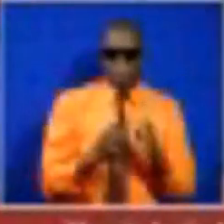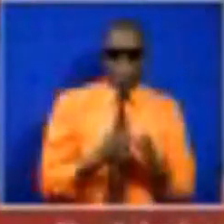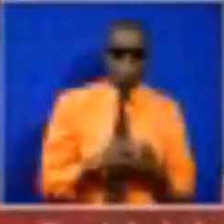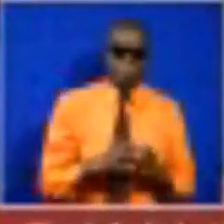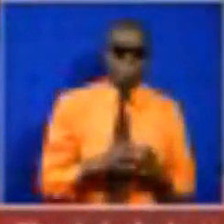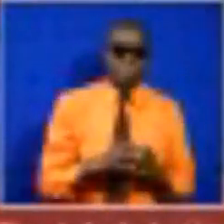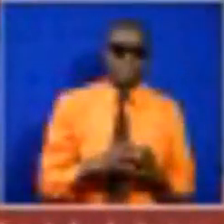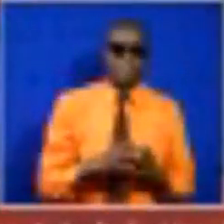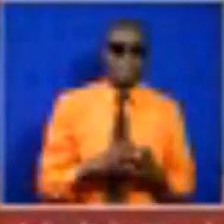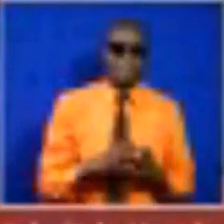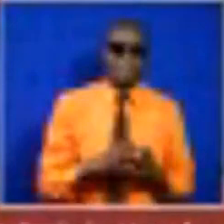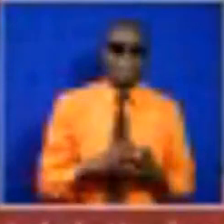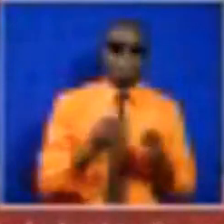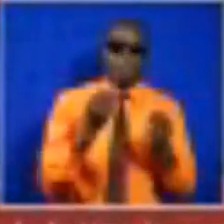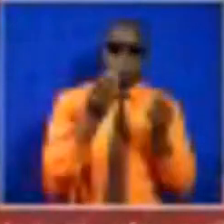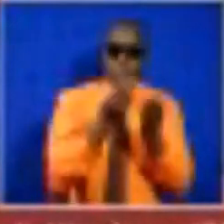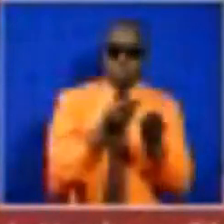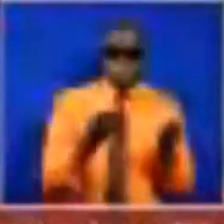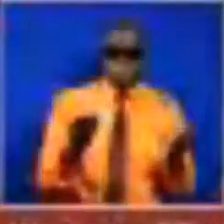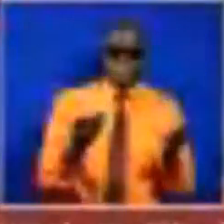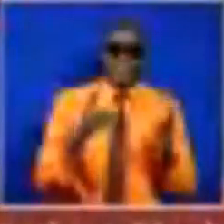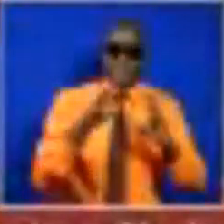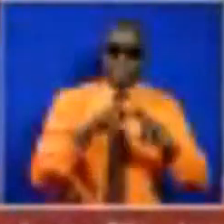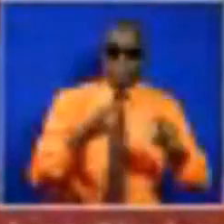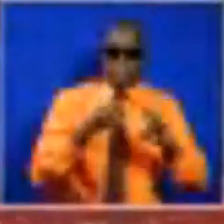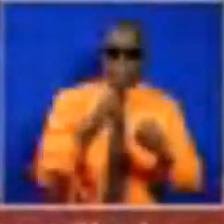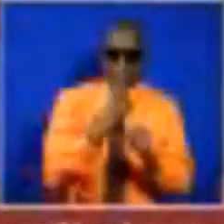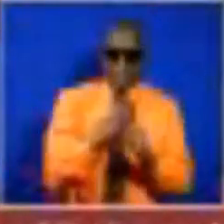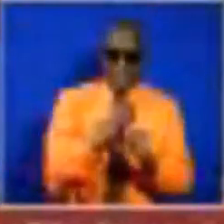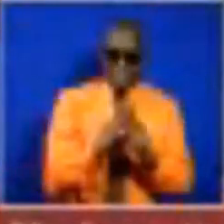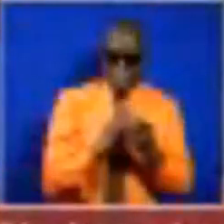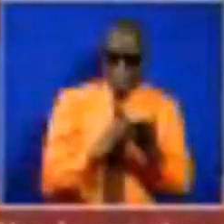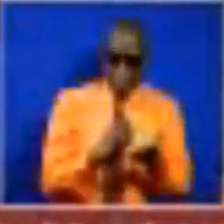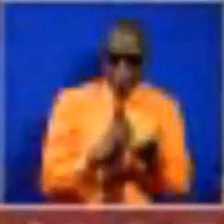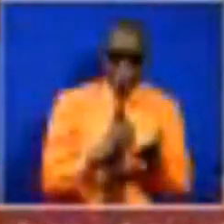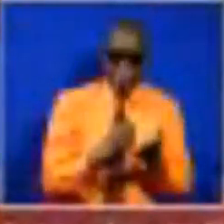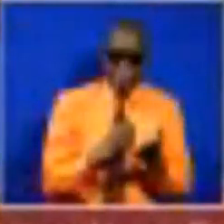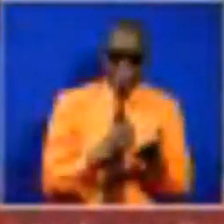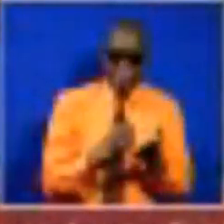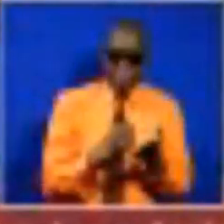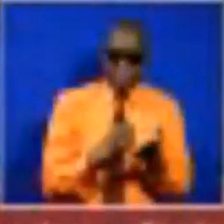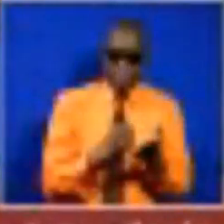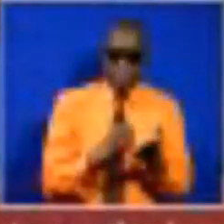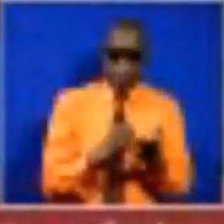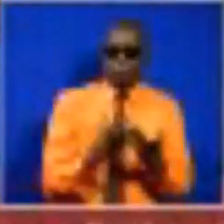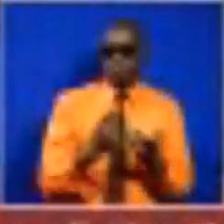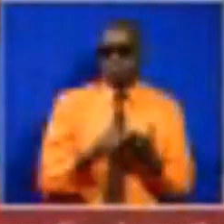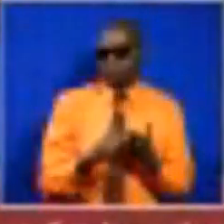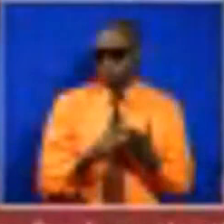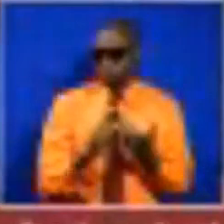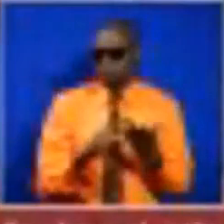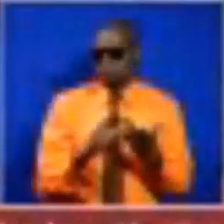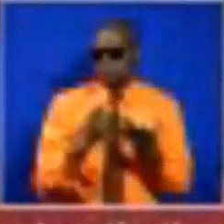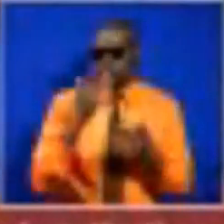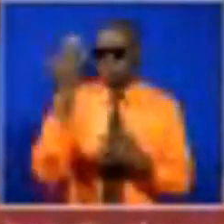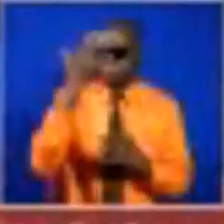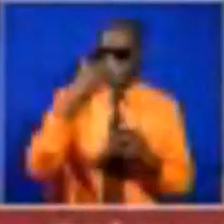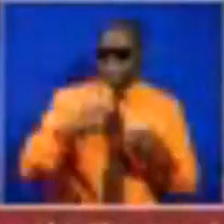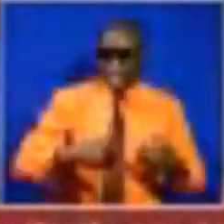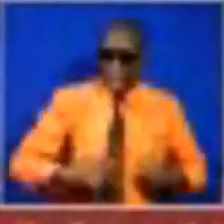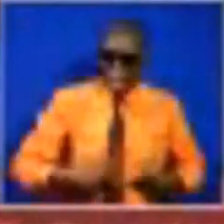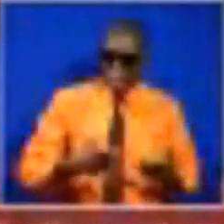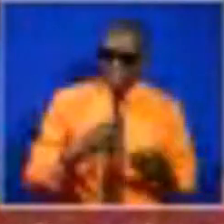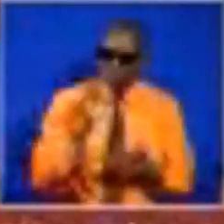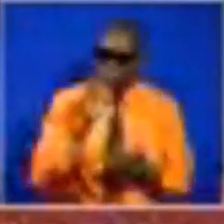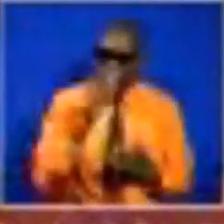the property under which the investigations were being carried? Were you preaching starvation to see